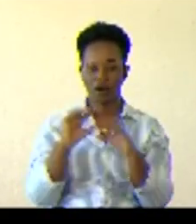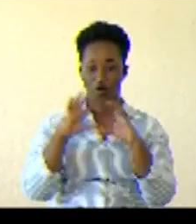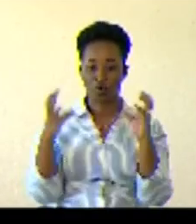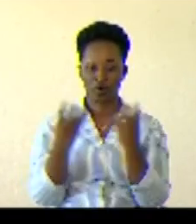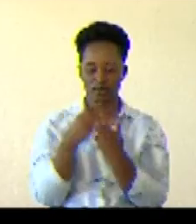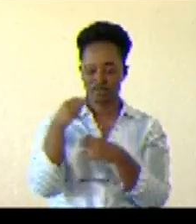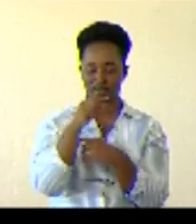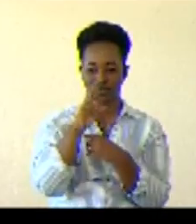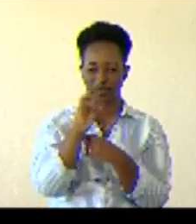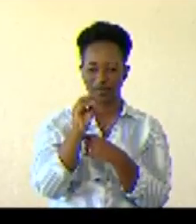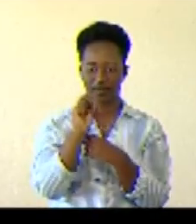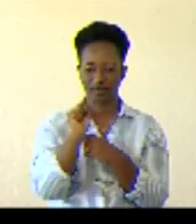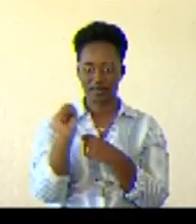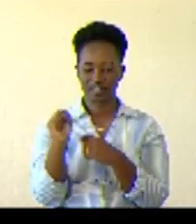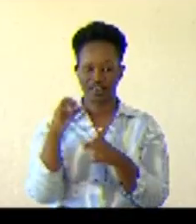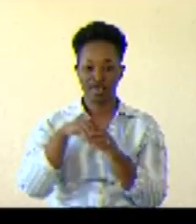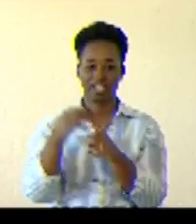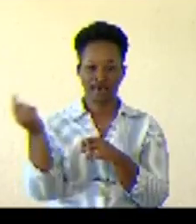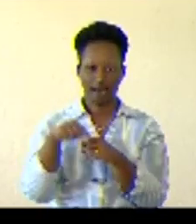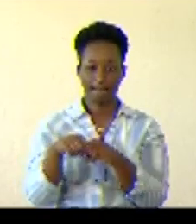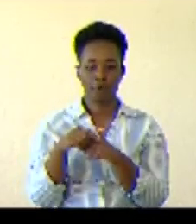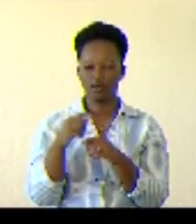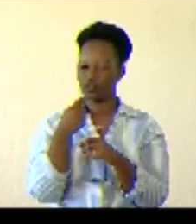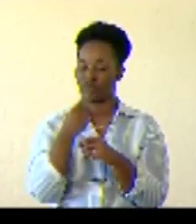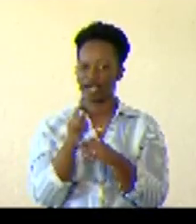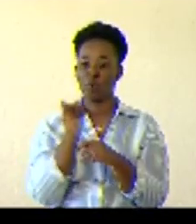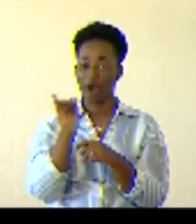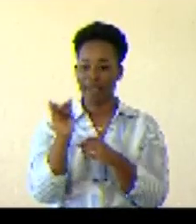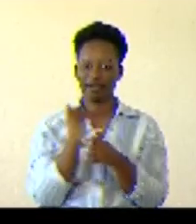income be our Y.